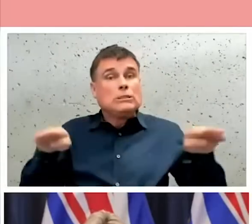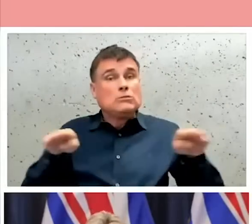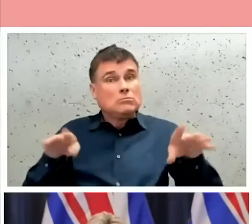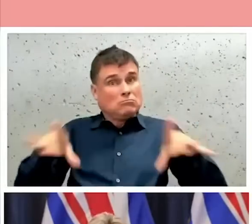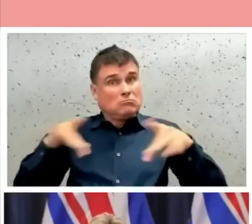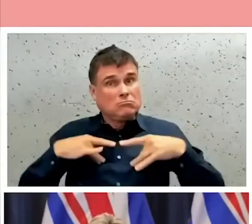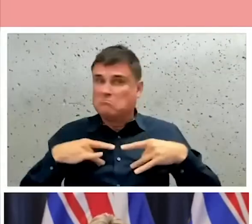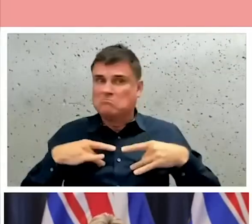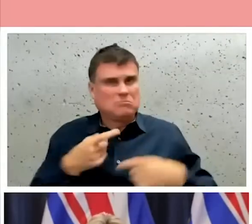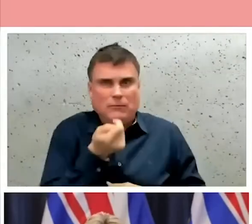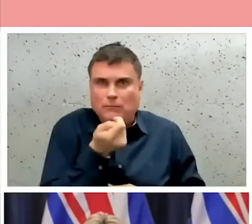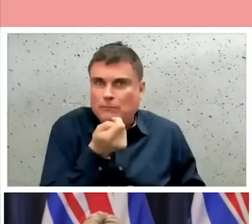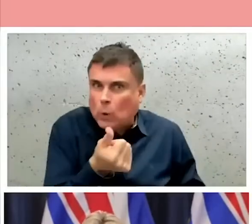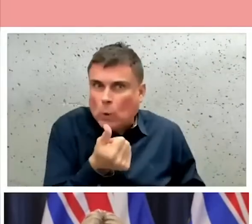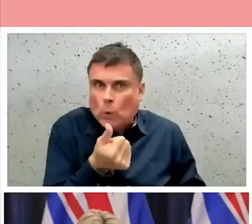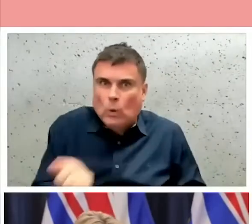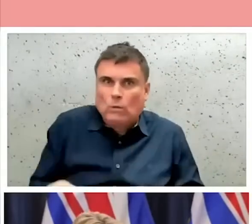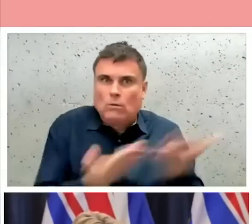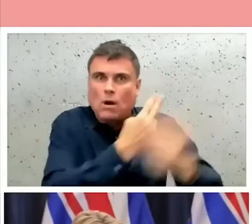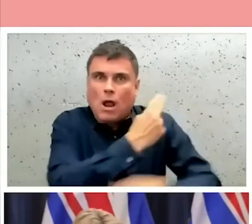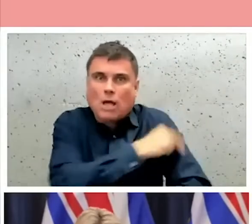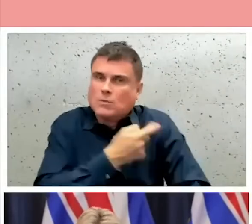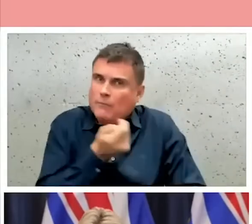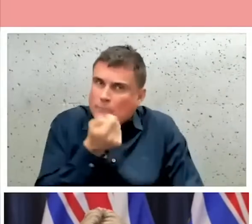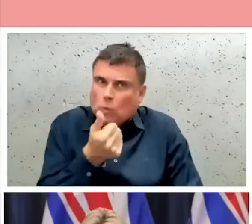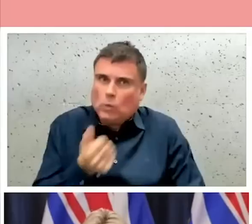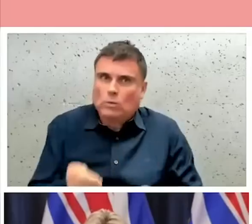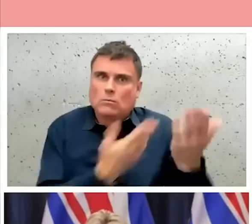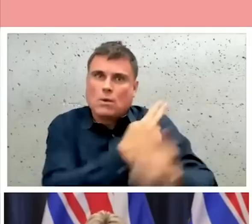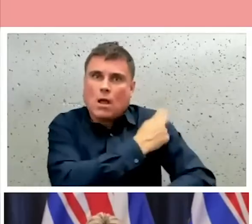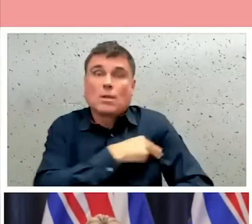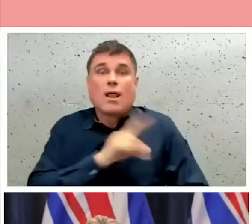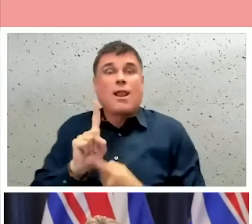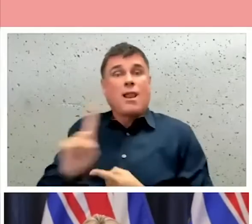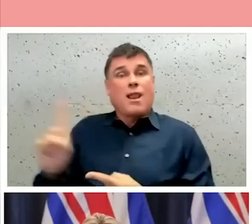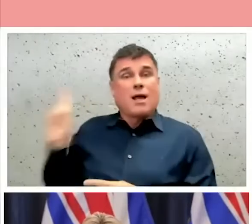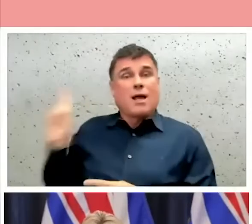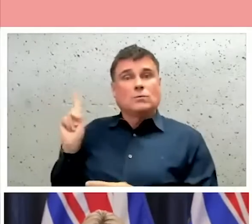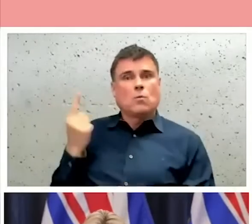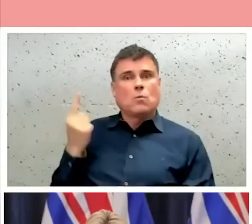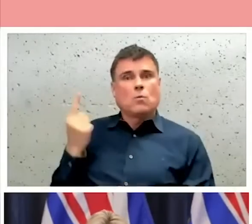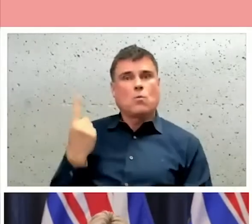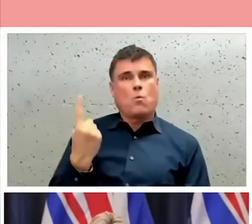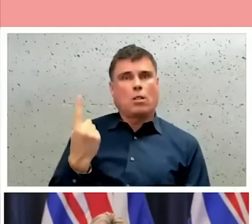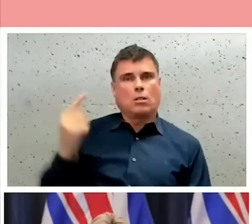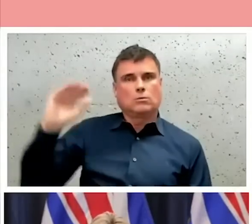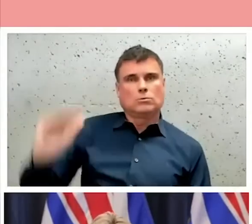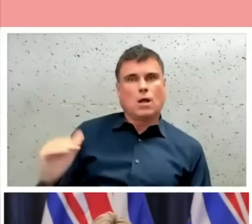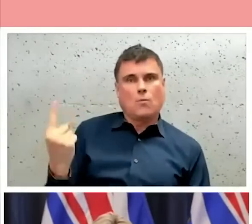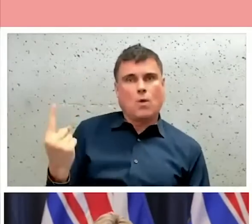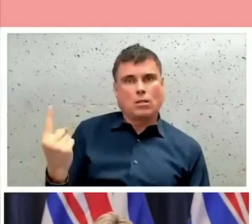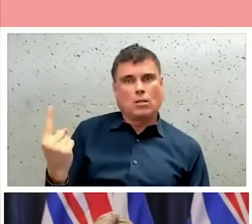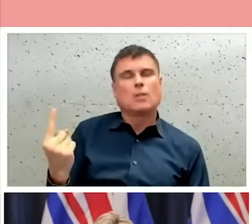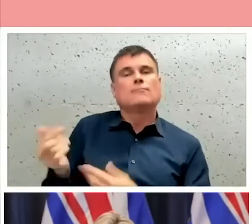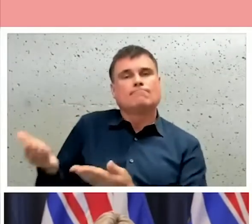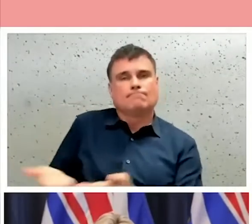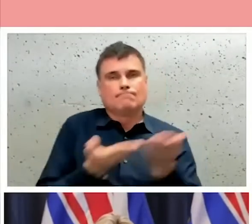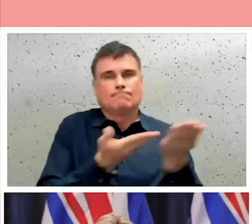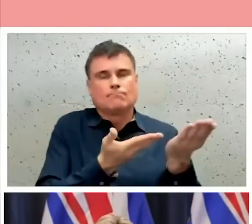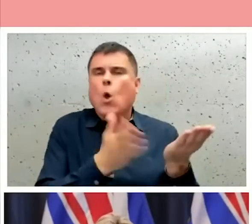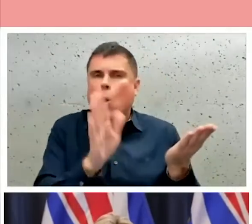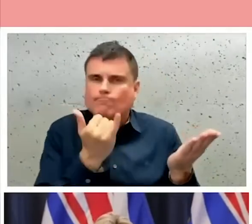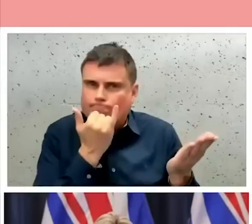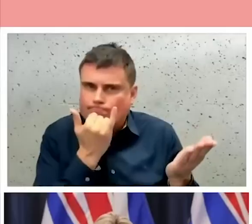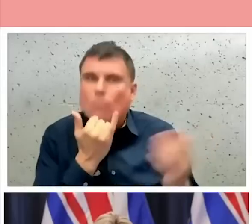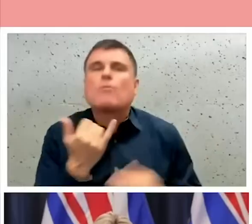past week, we have had one admission So we've had 5 new admissions in the 0